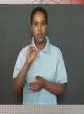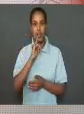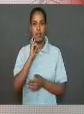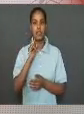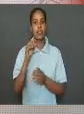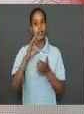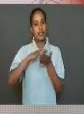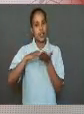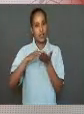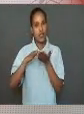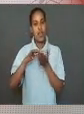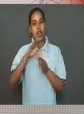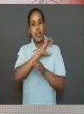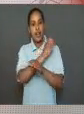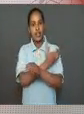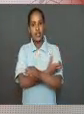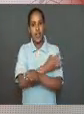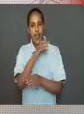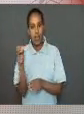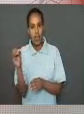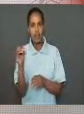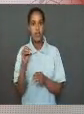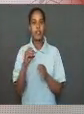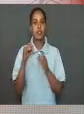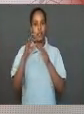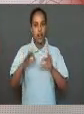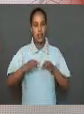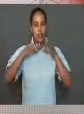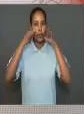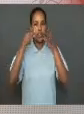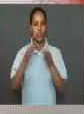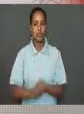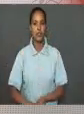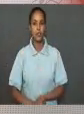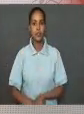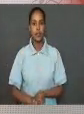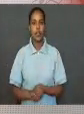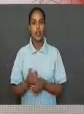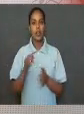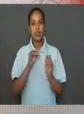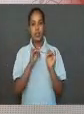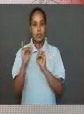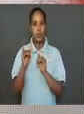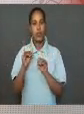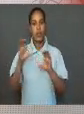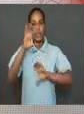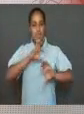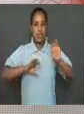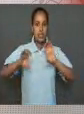the study of energy and its transformation. In terms of chemistry,